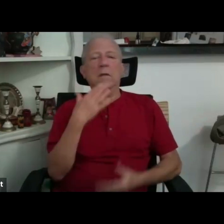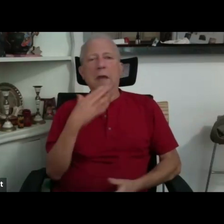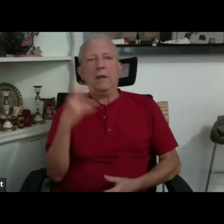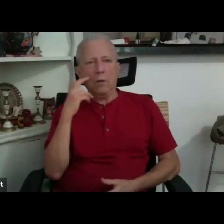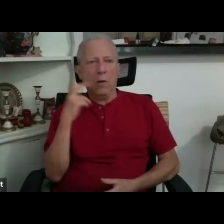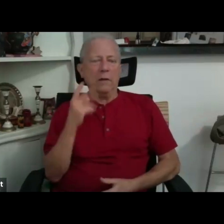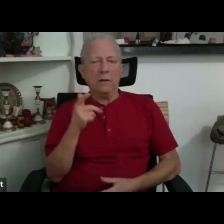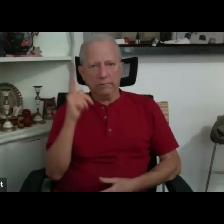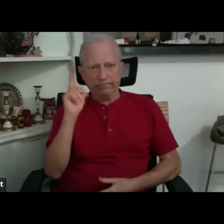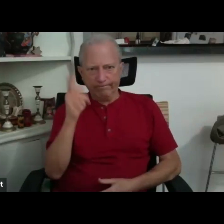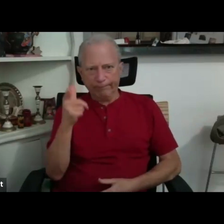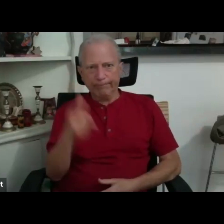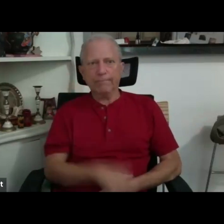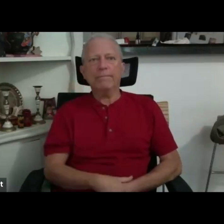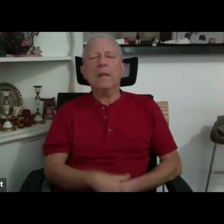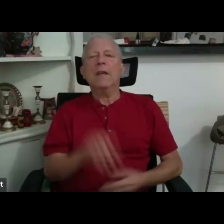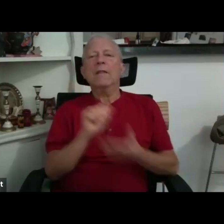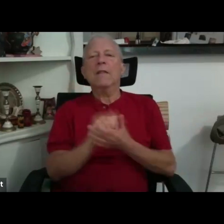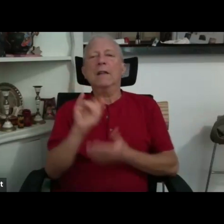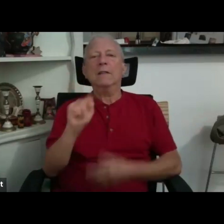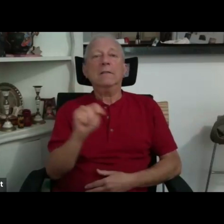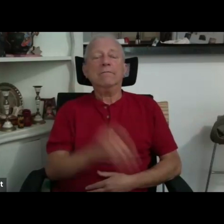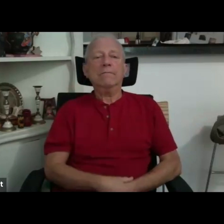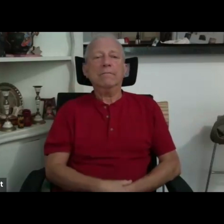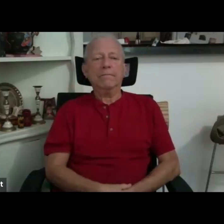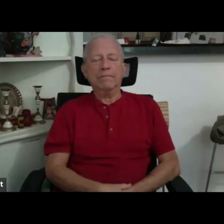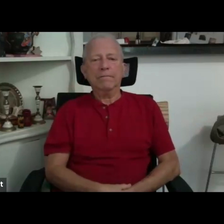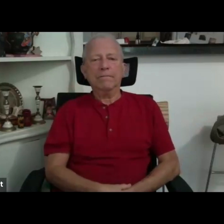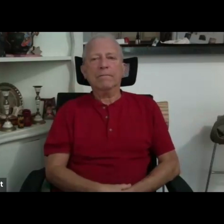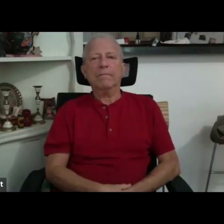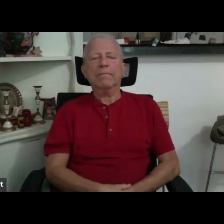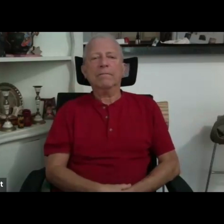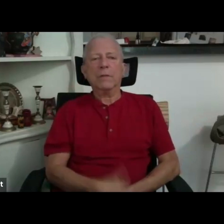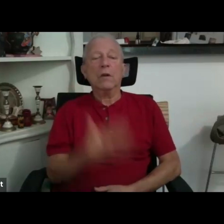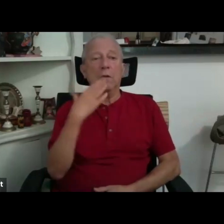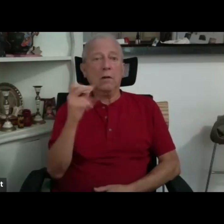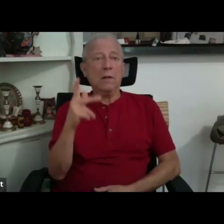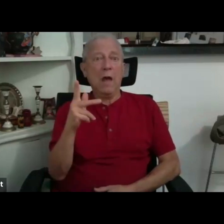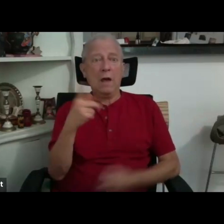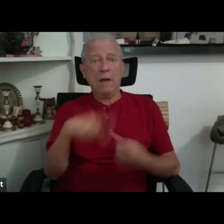Elliot. And that's it, folks. Good